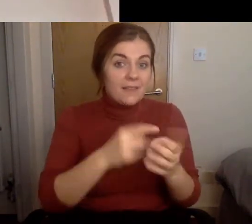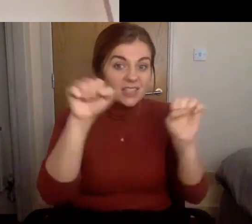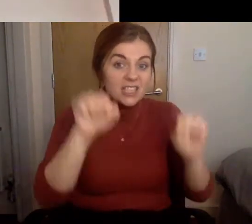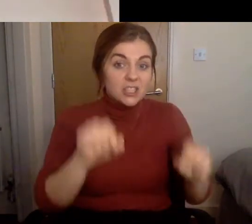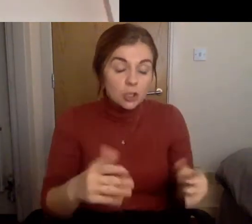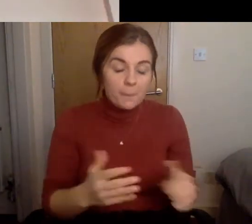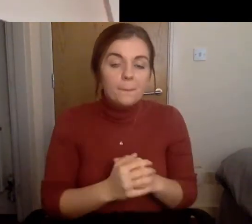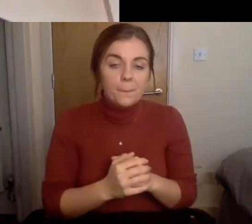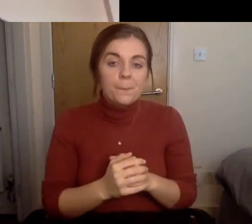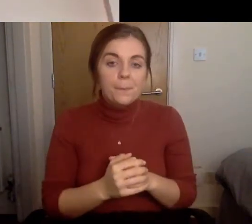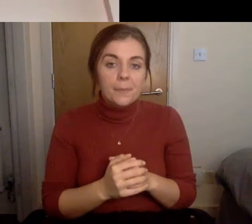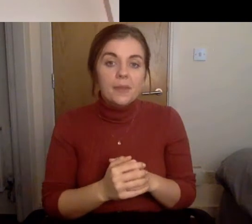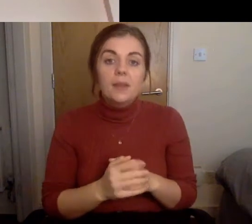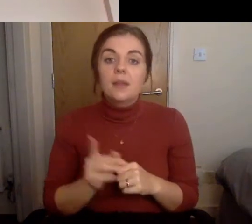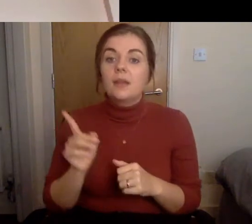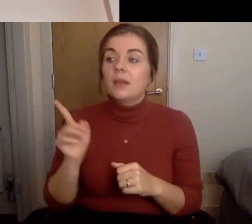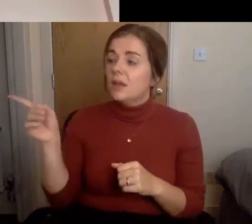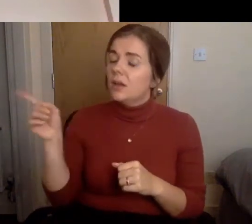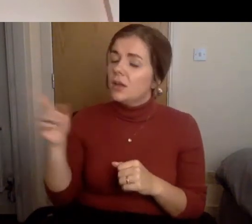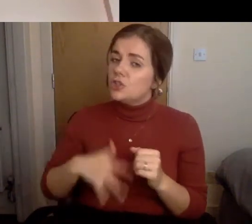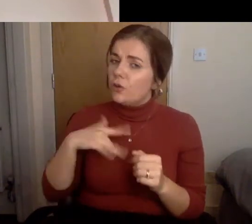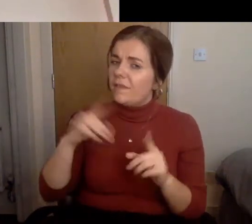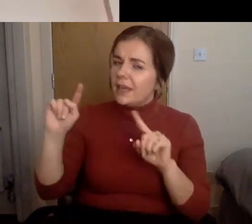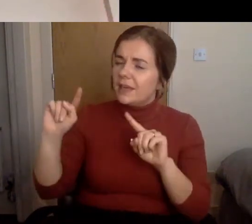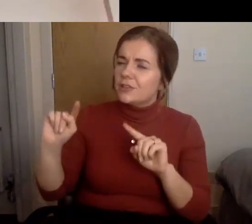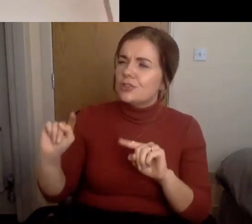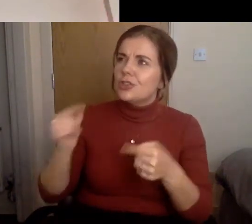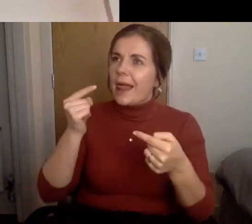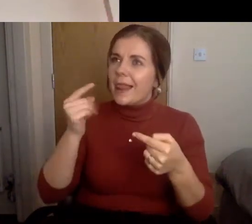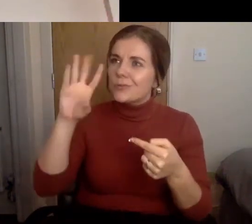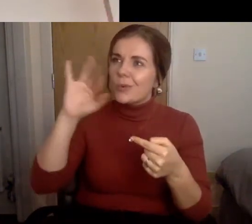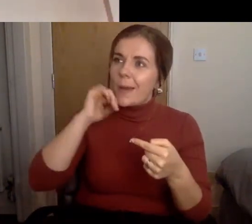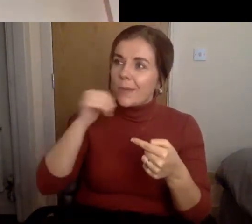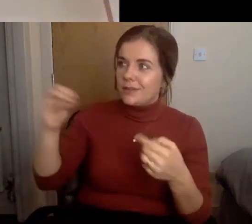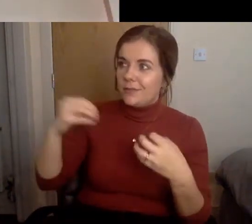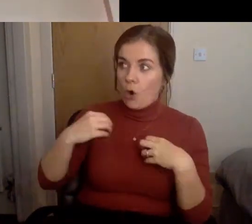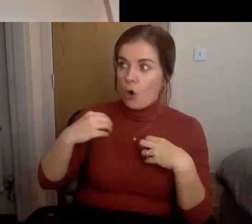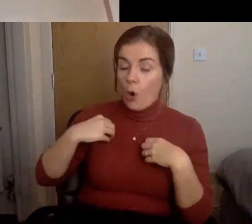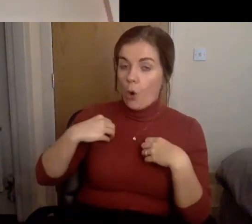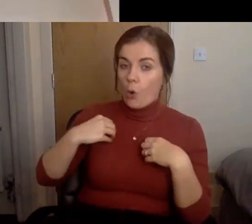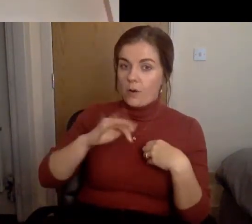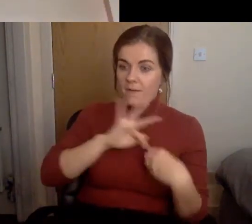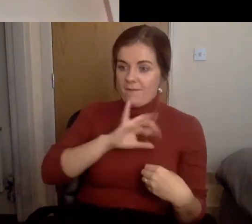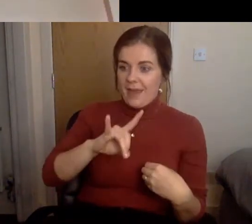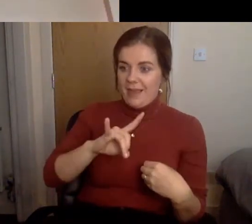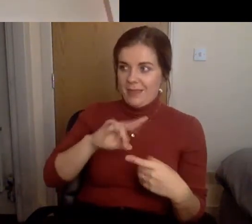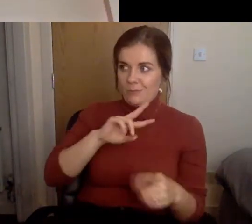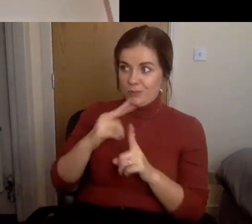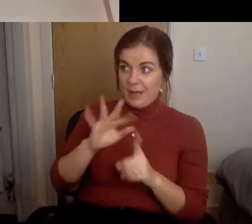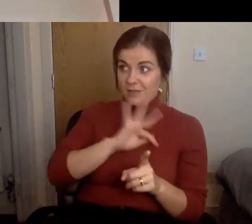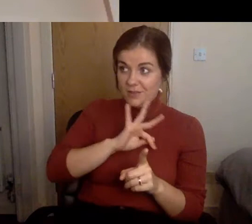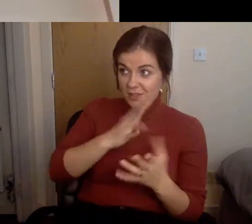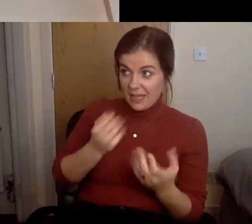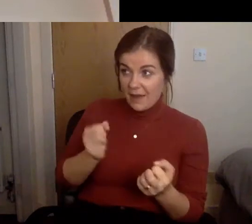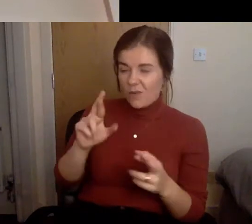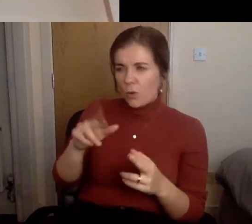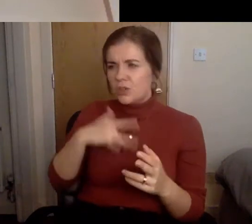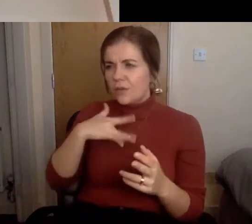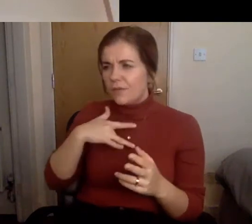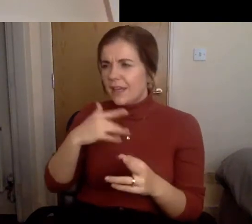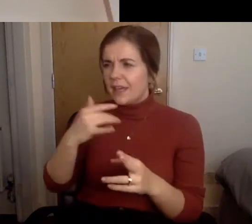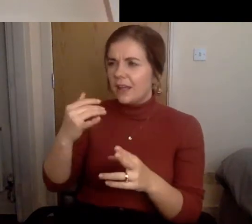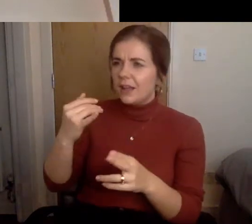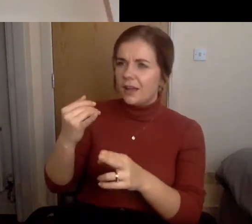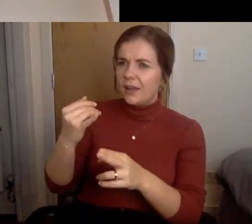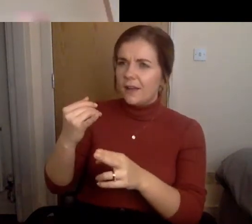And do you find it challenging because you're coming from a faith perspective yourself, or do you find it just that the program? Do you find it yourself, or do you